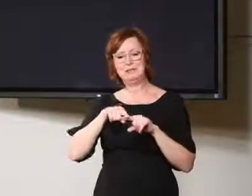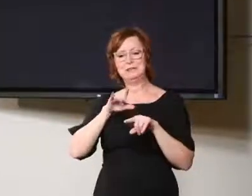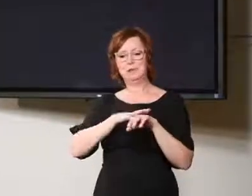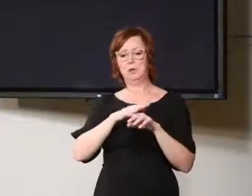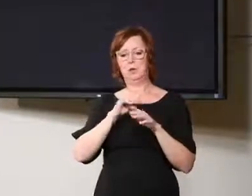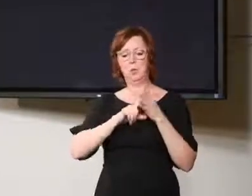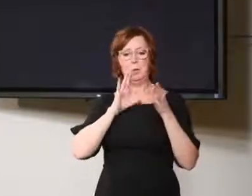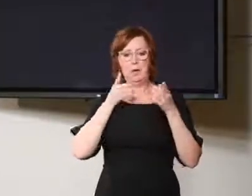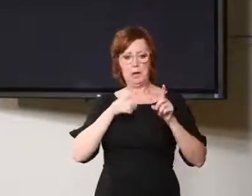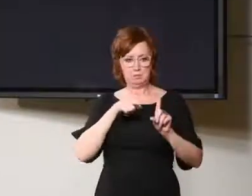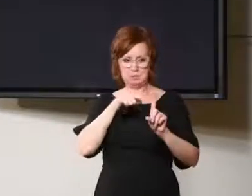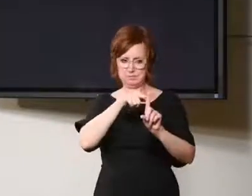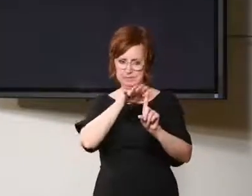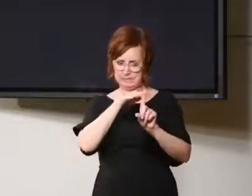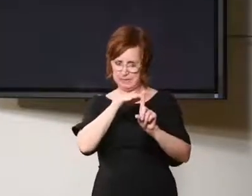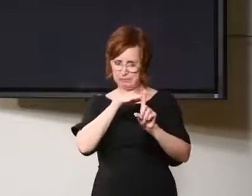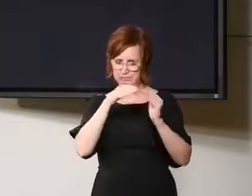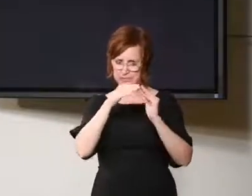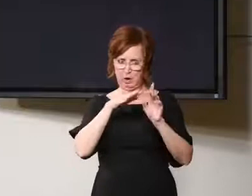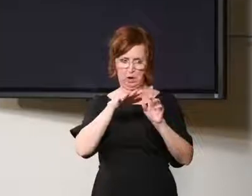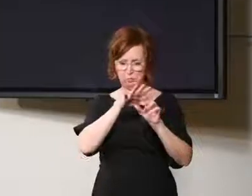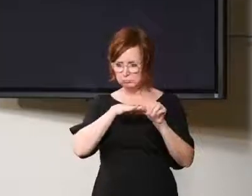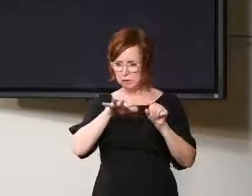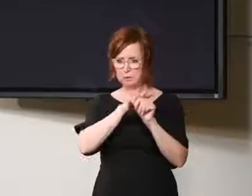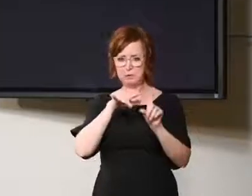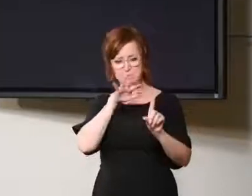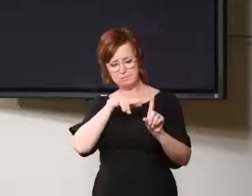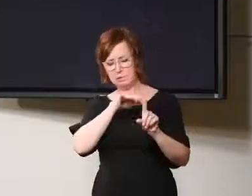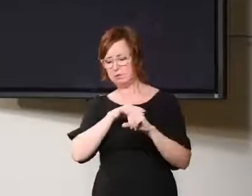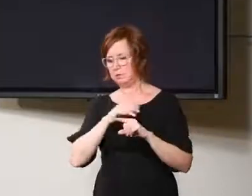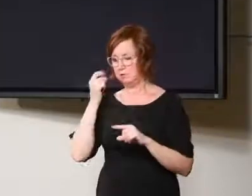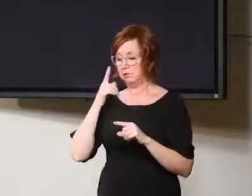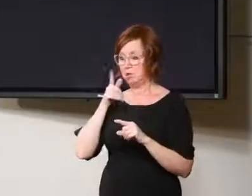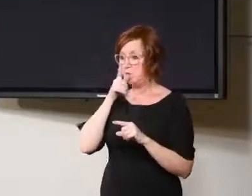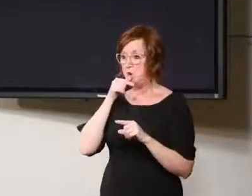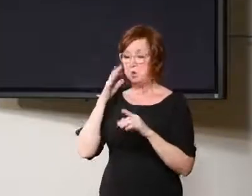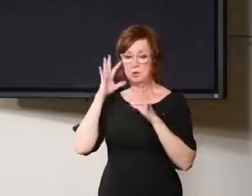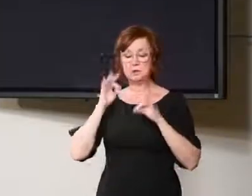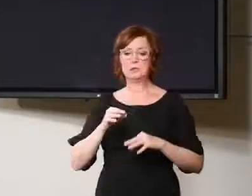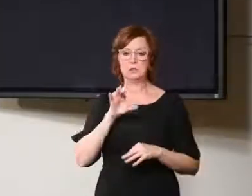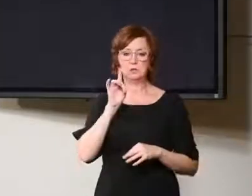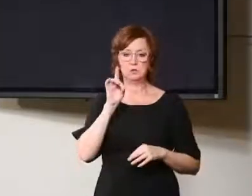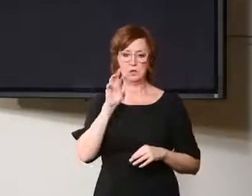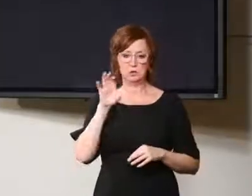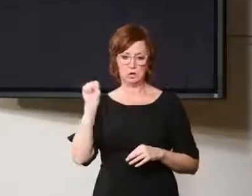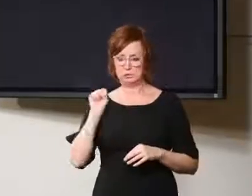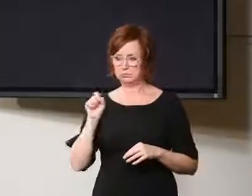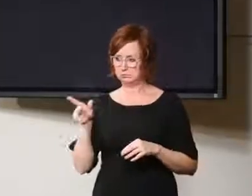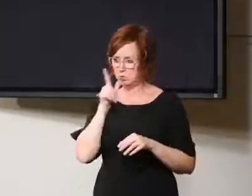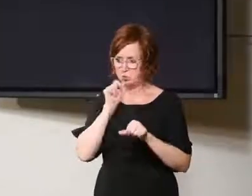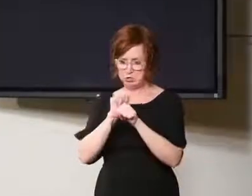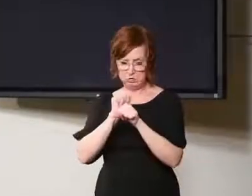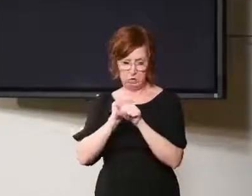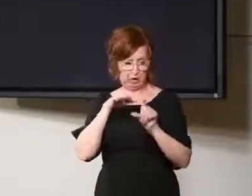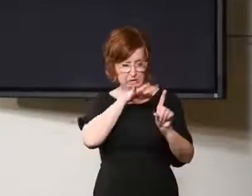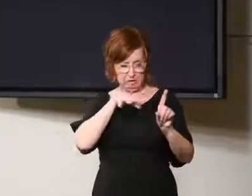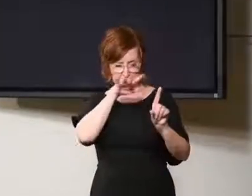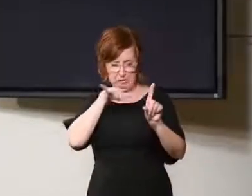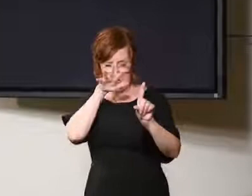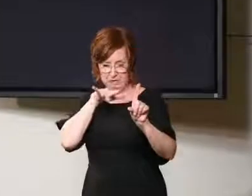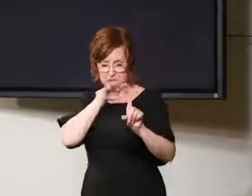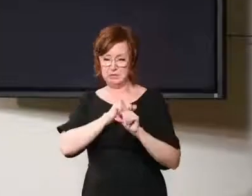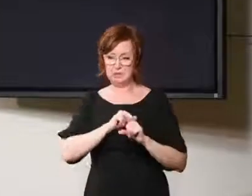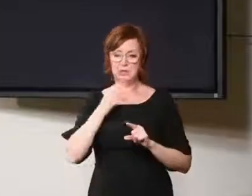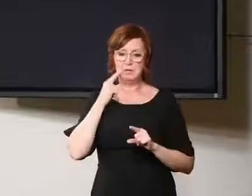who is on working many hours each and every day to provide the people of this province with the very best